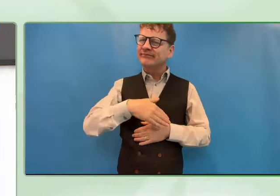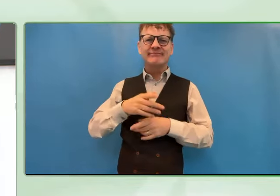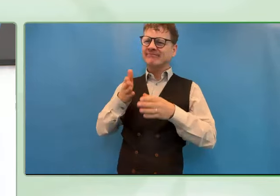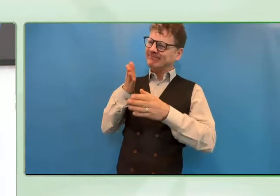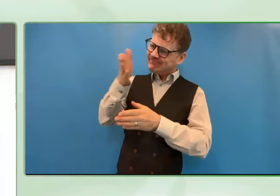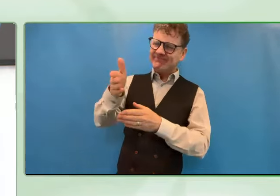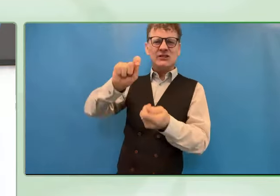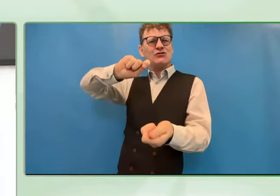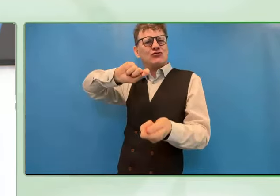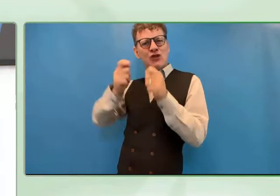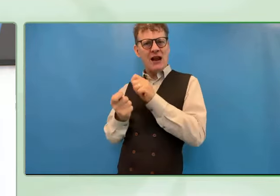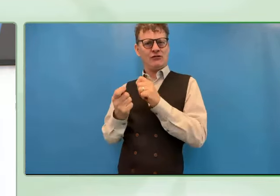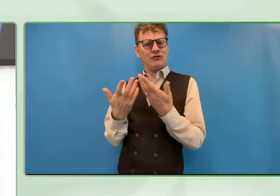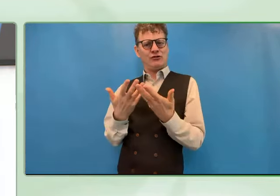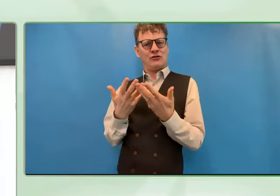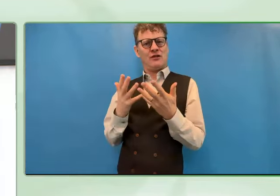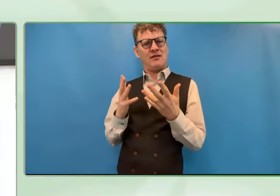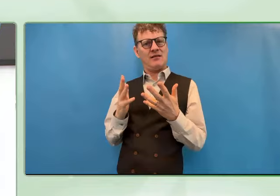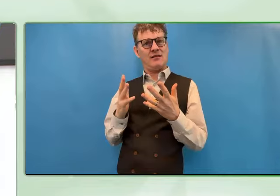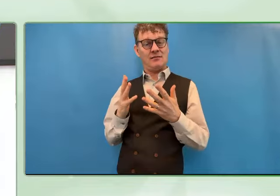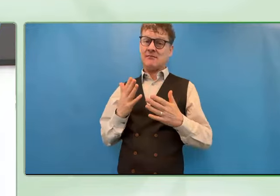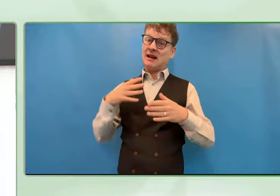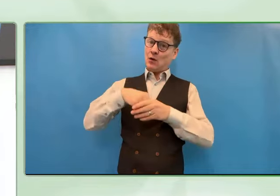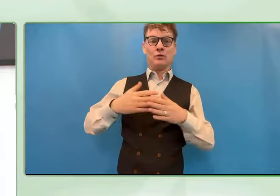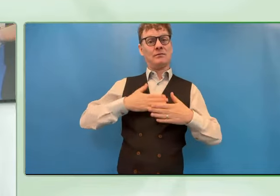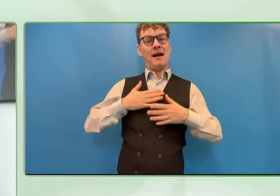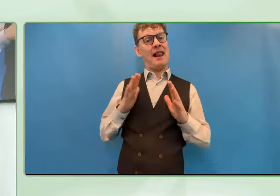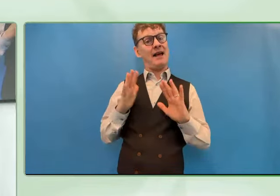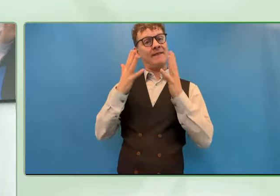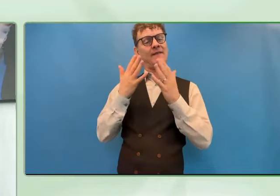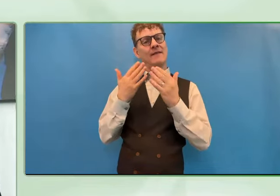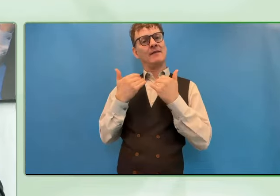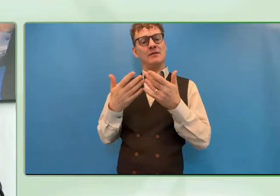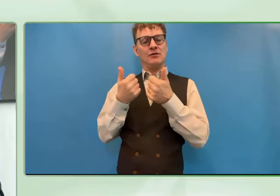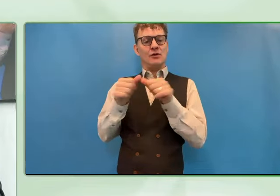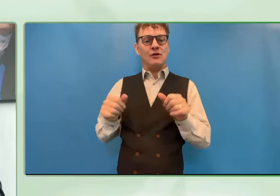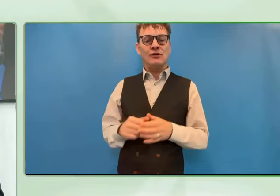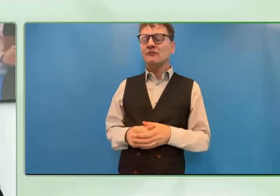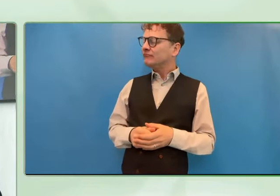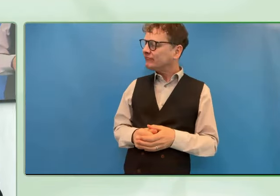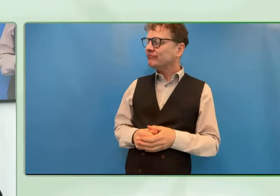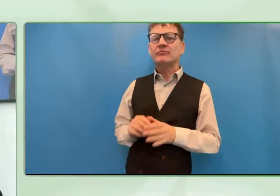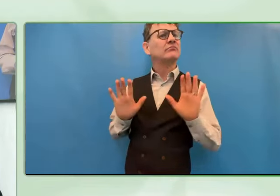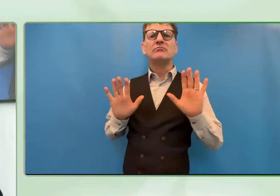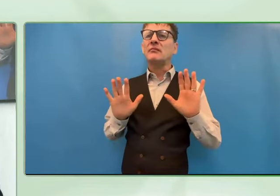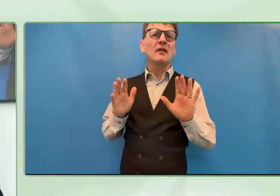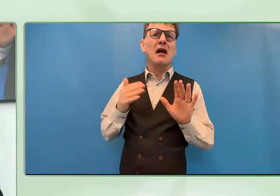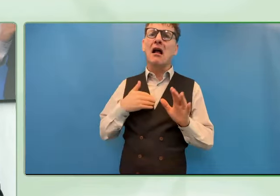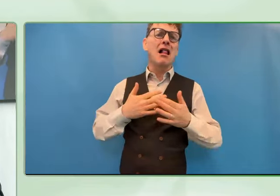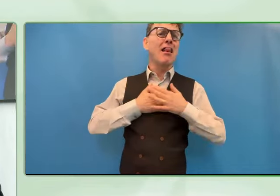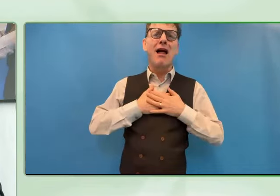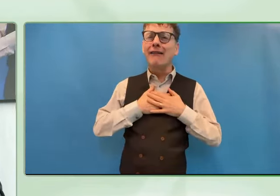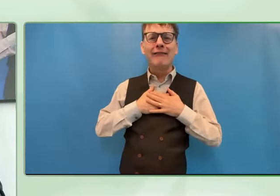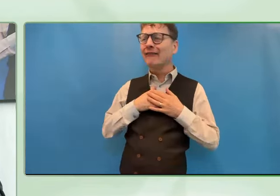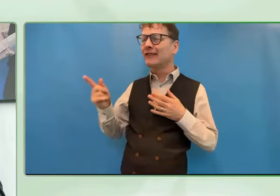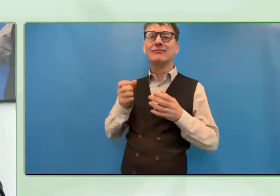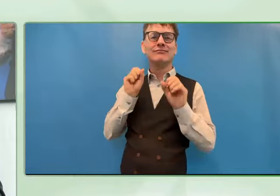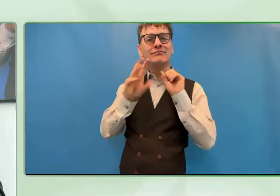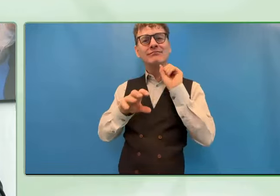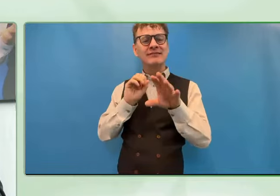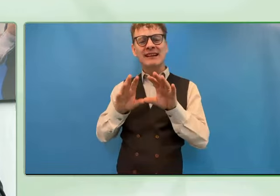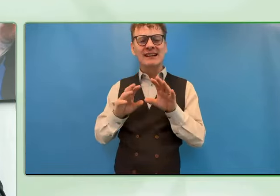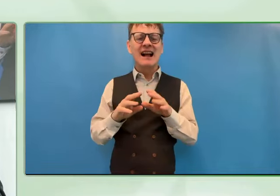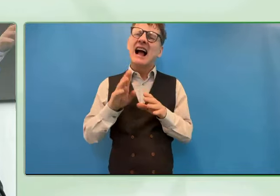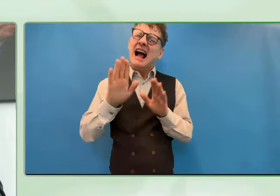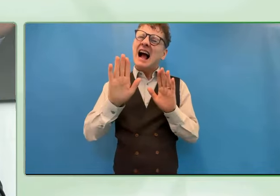own life, and let us be a solution provider. Cook, brother, cook. I'm loving everything you're saying here. I want to drill down